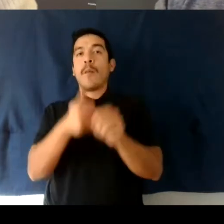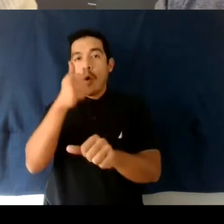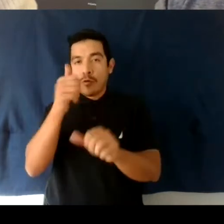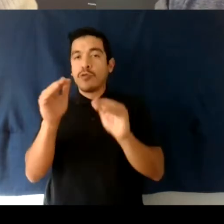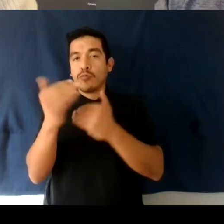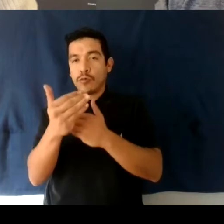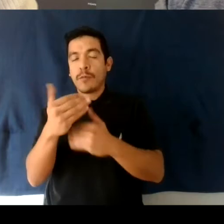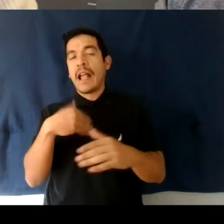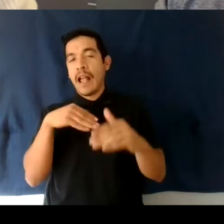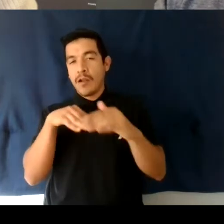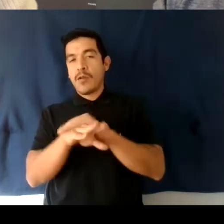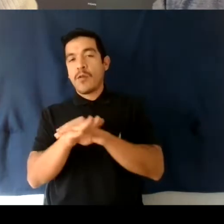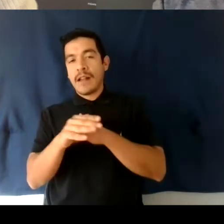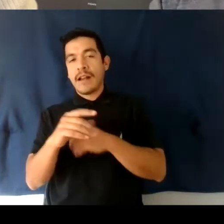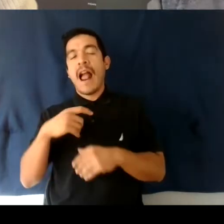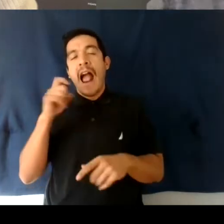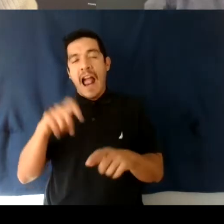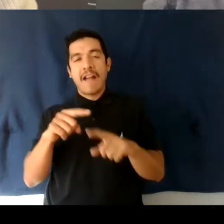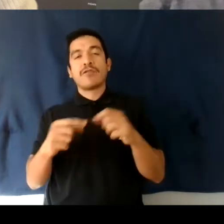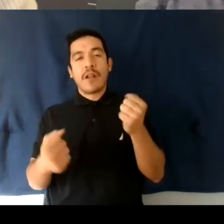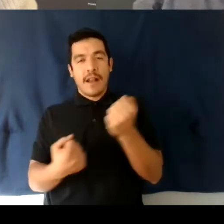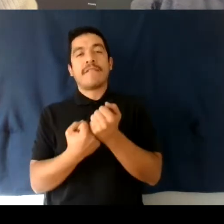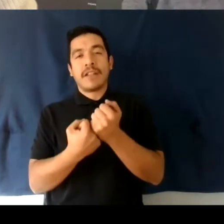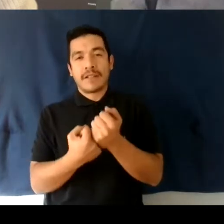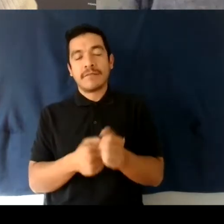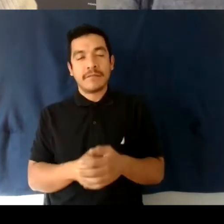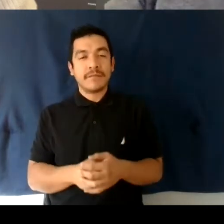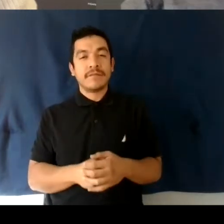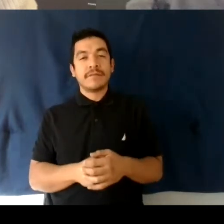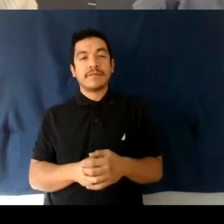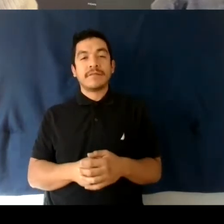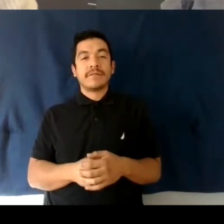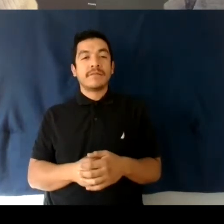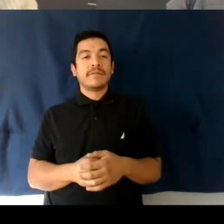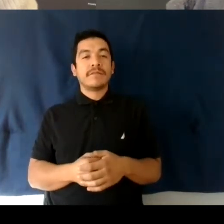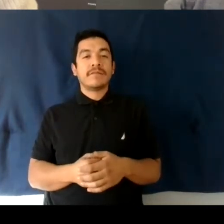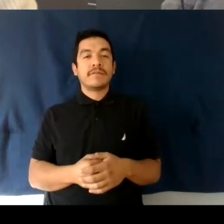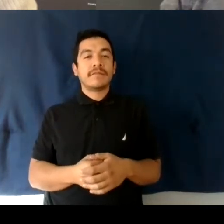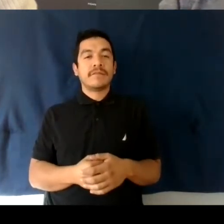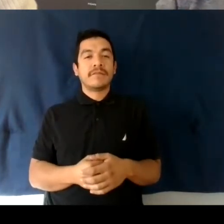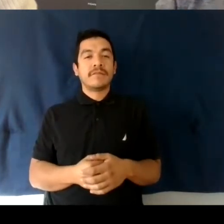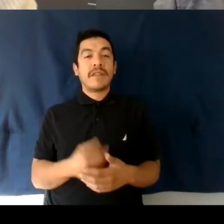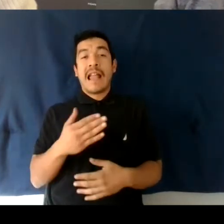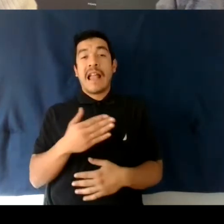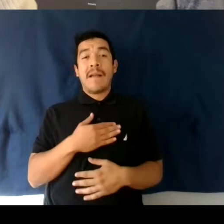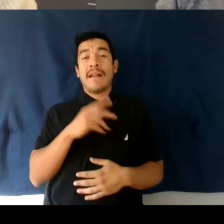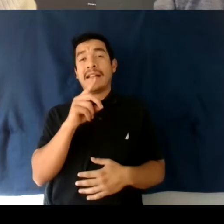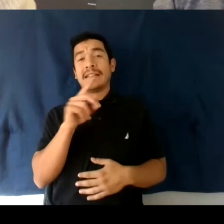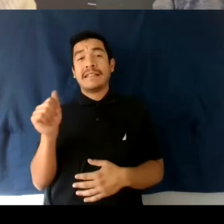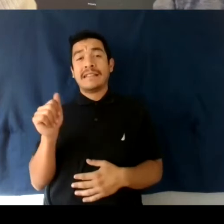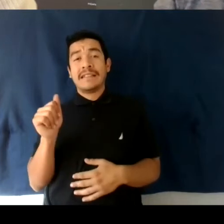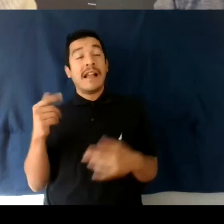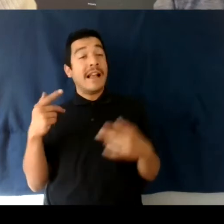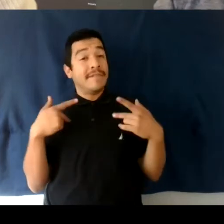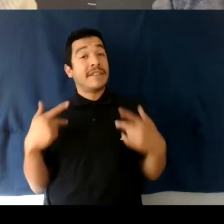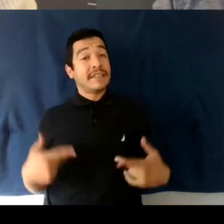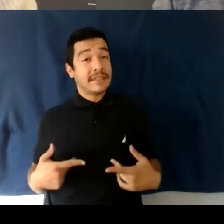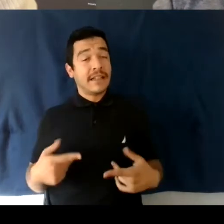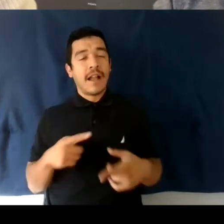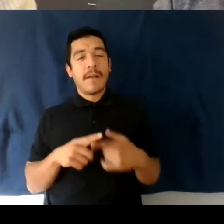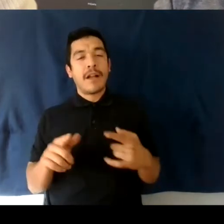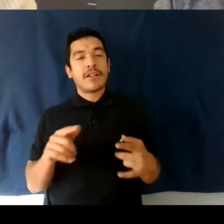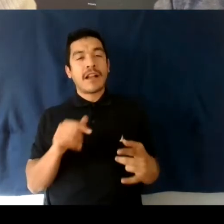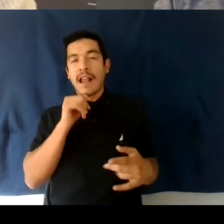rooms that I go into. And even like my disability is like it's physical, but it's